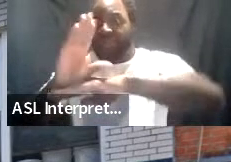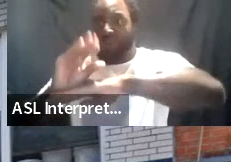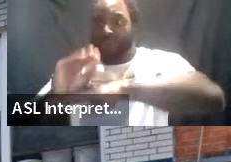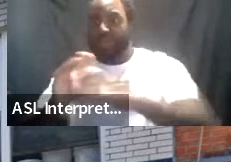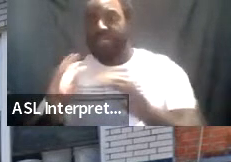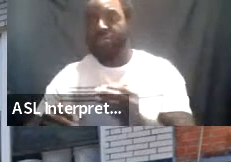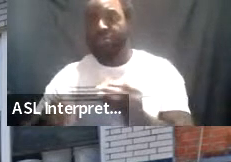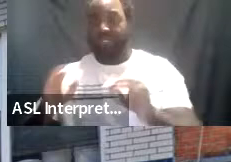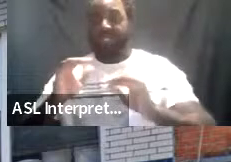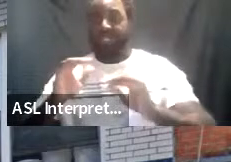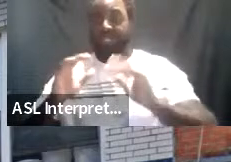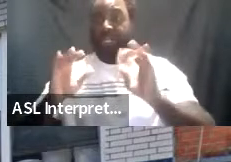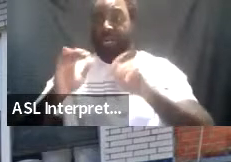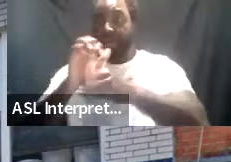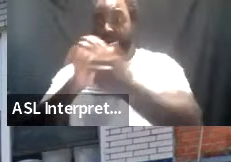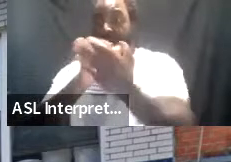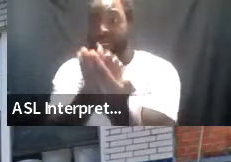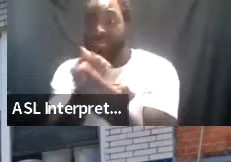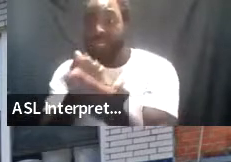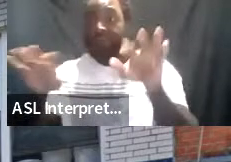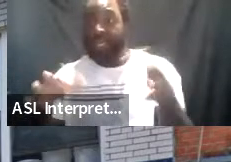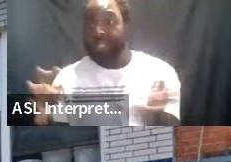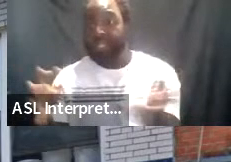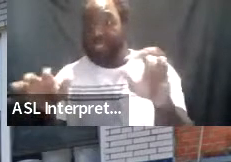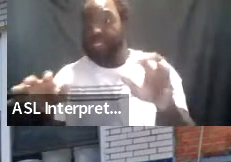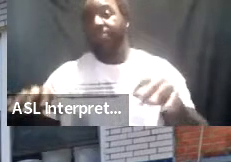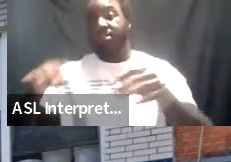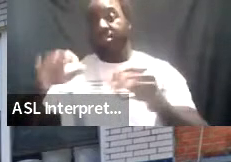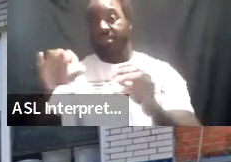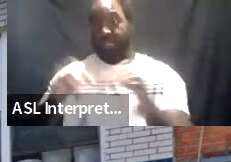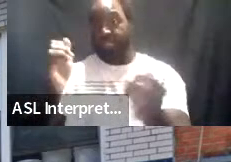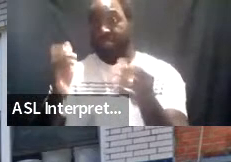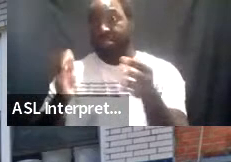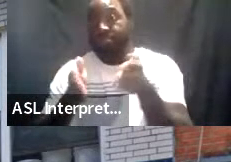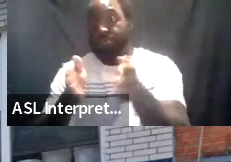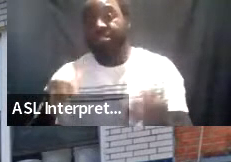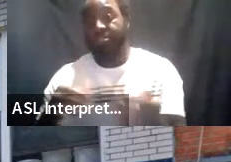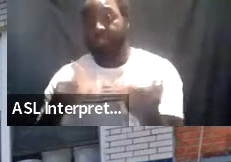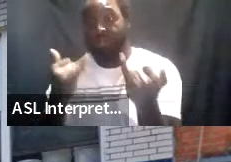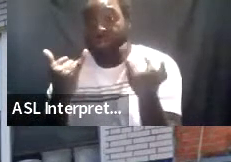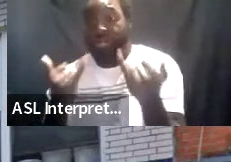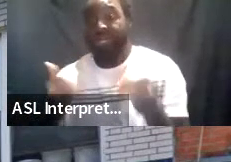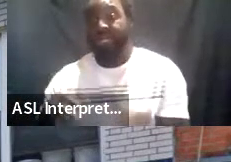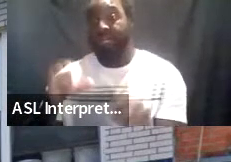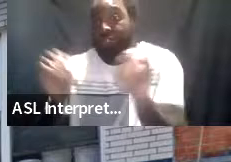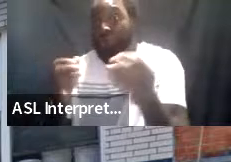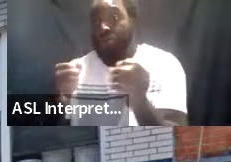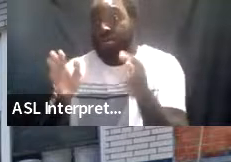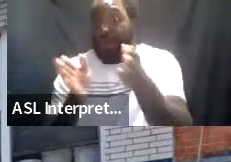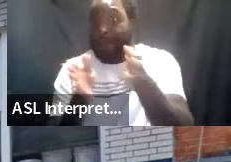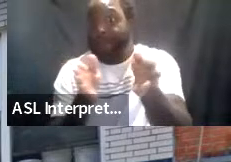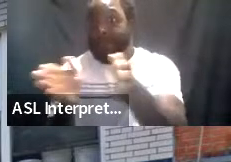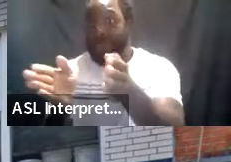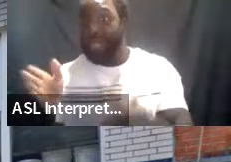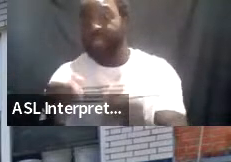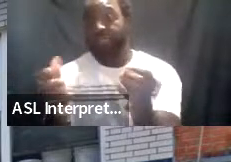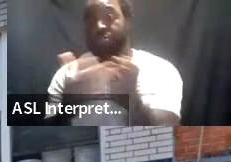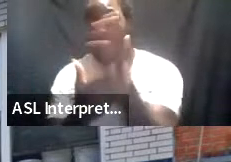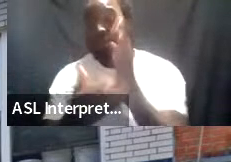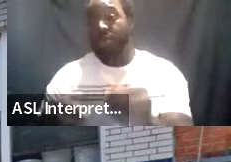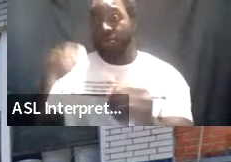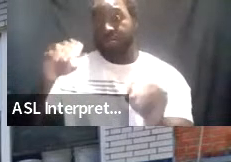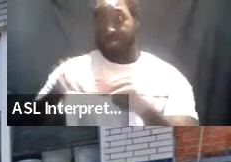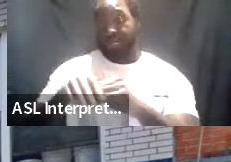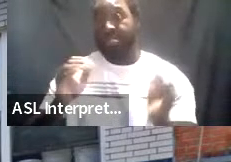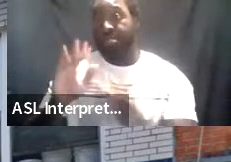activity on the commercial streets. So at the moment in our zoning, there is no path to growing a business like a bakery on our commercial